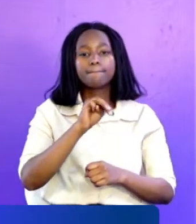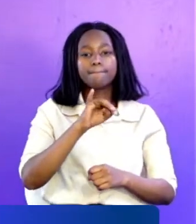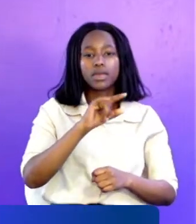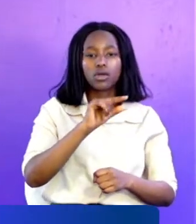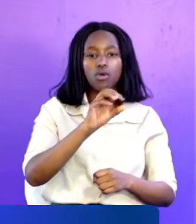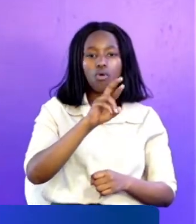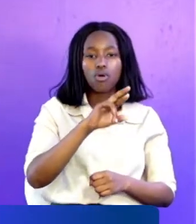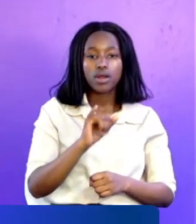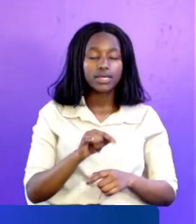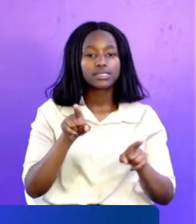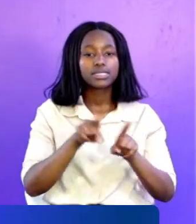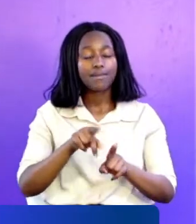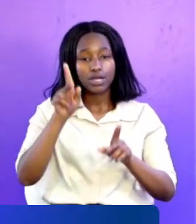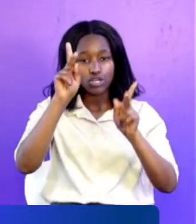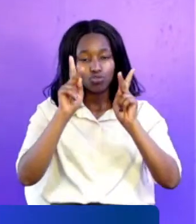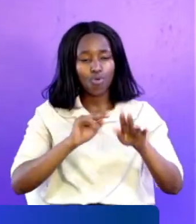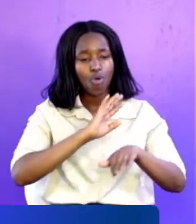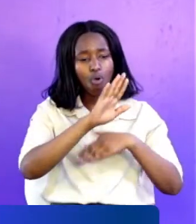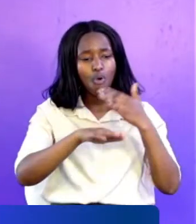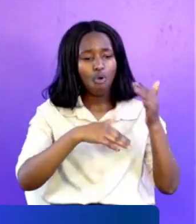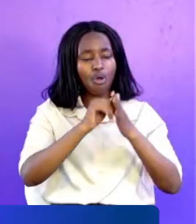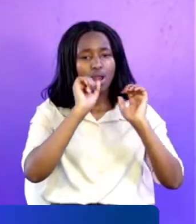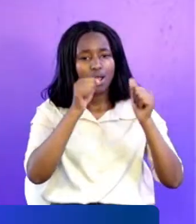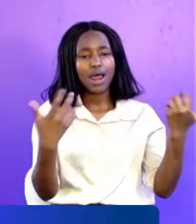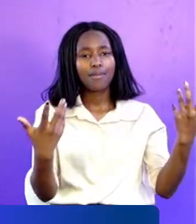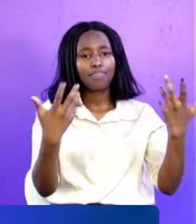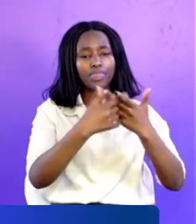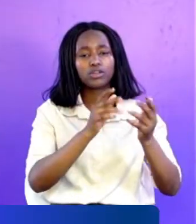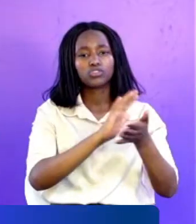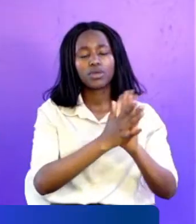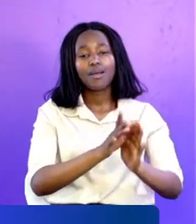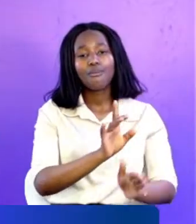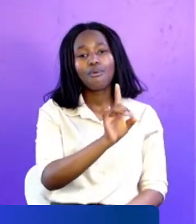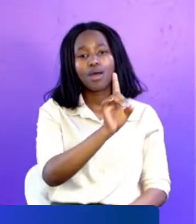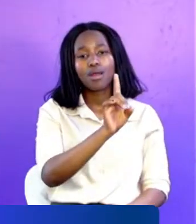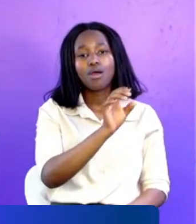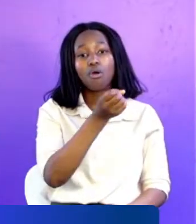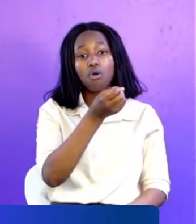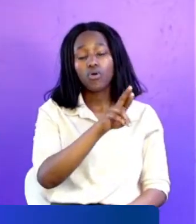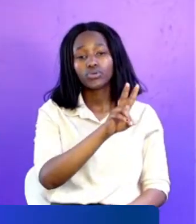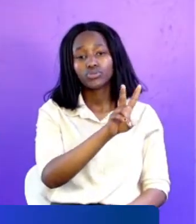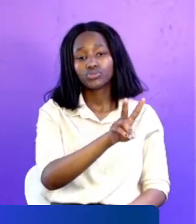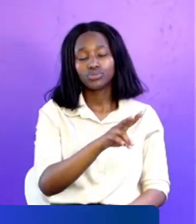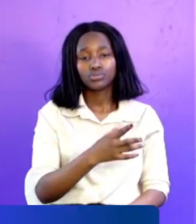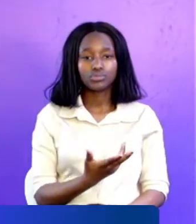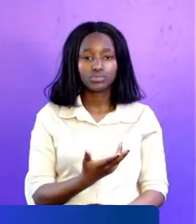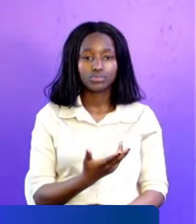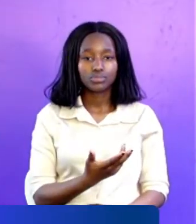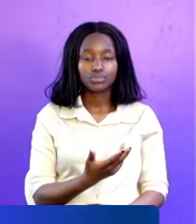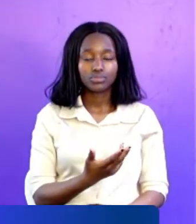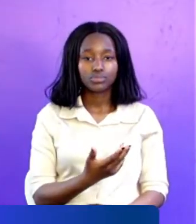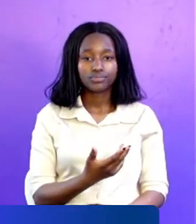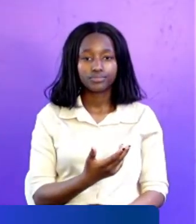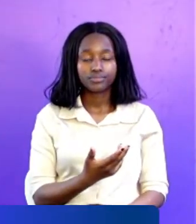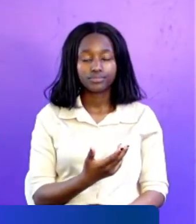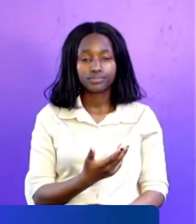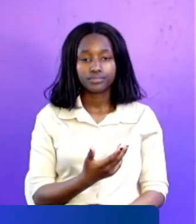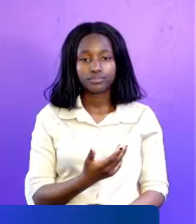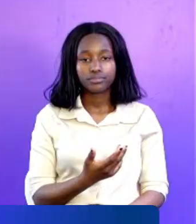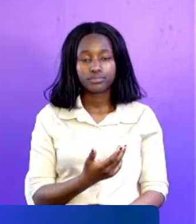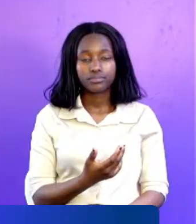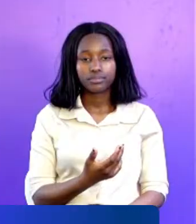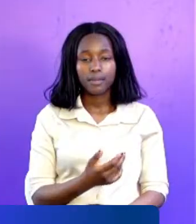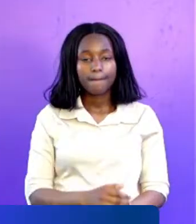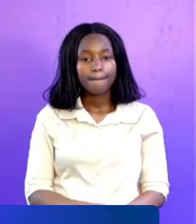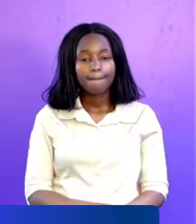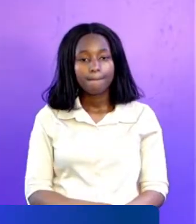Kisumu, these can actually be one, if not two economic blocks. According to me, actually, it's one economic block. Yeah.